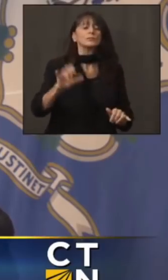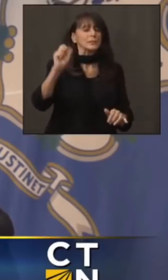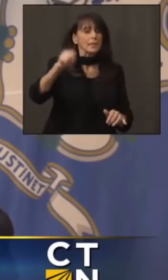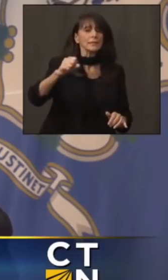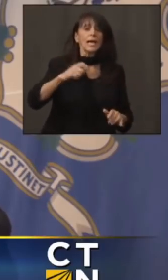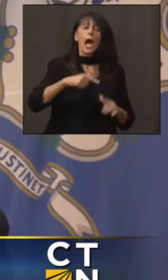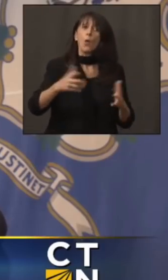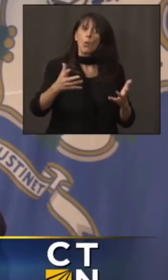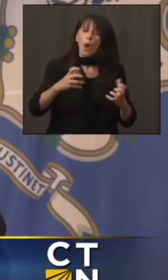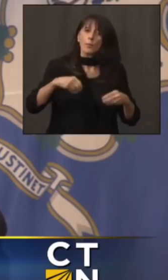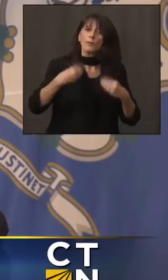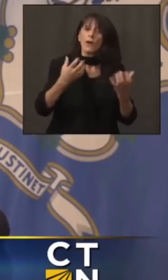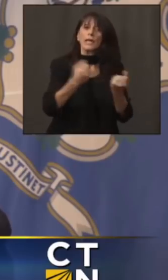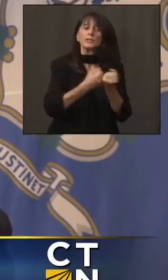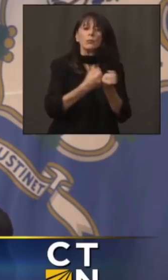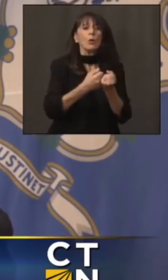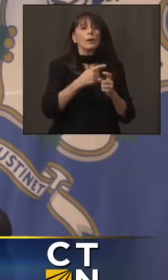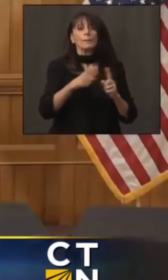what support I can.